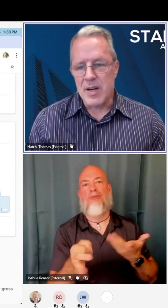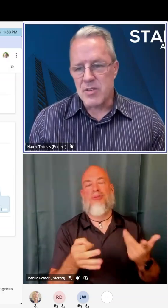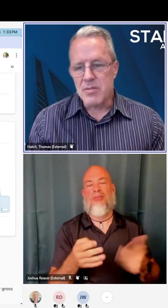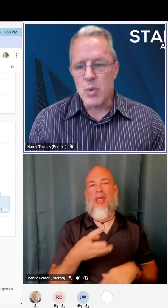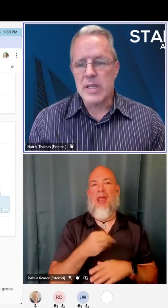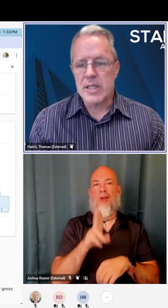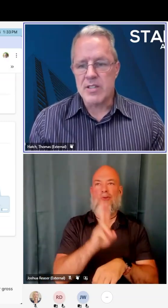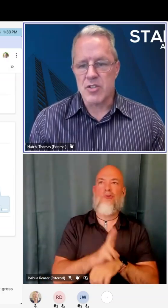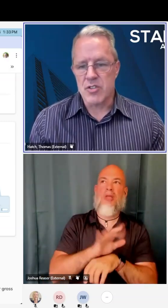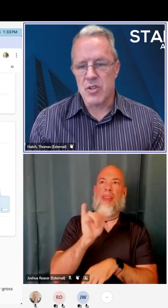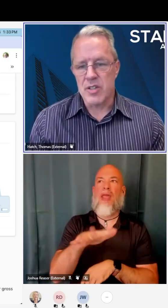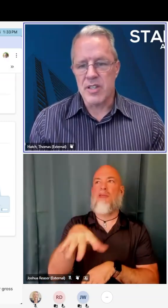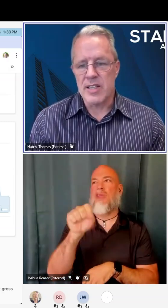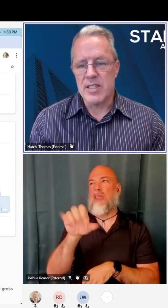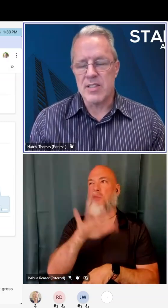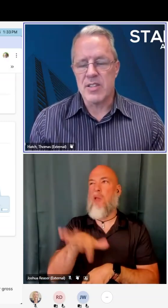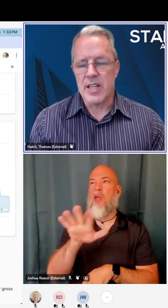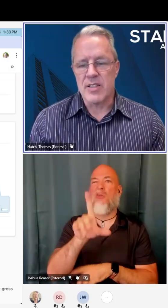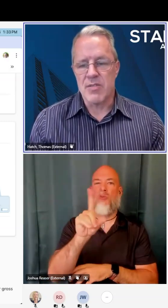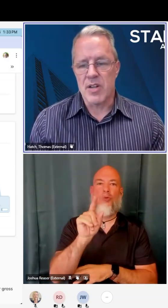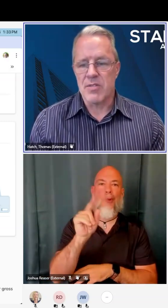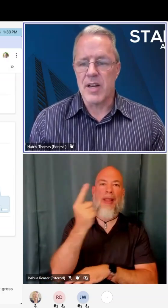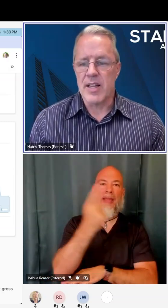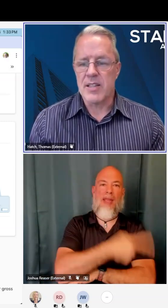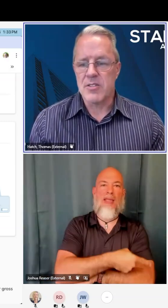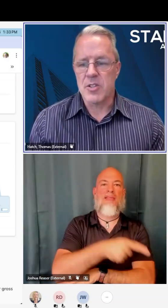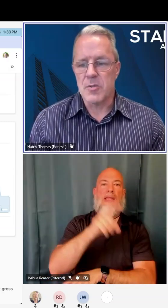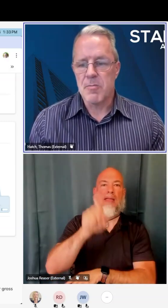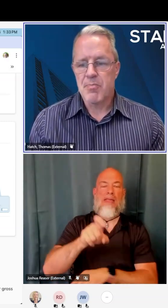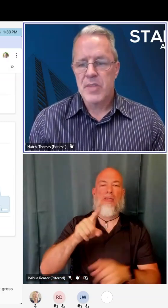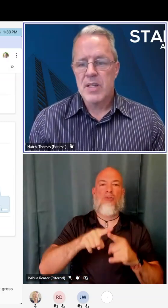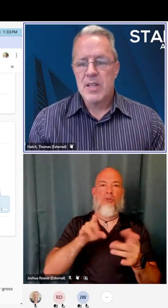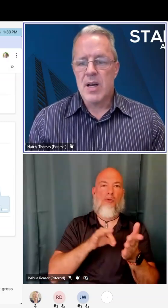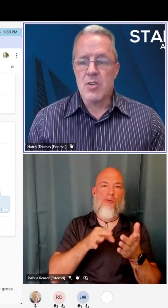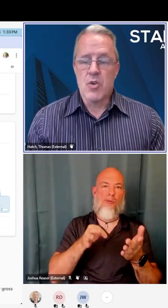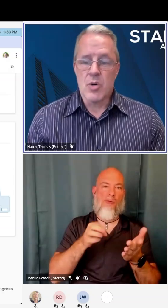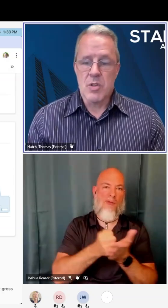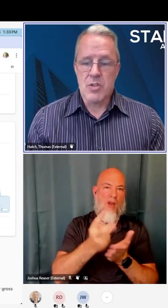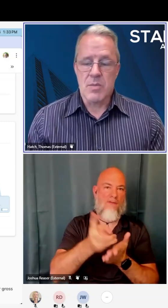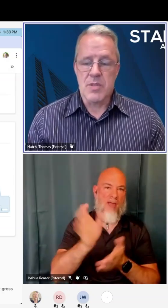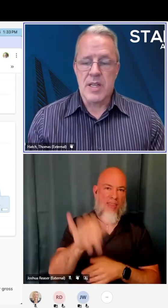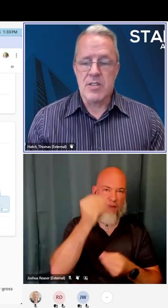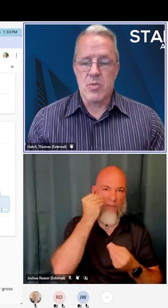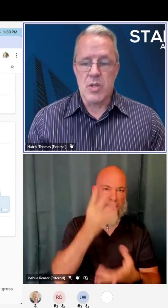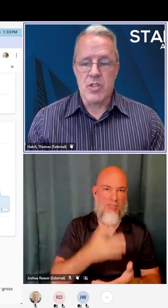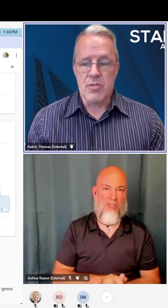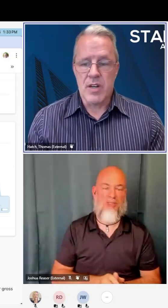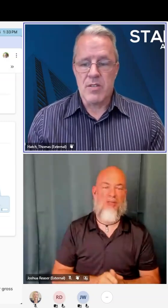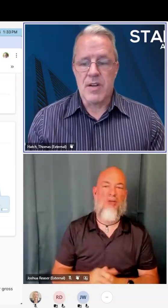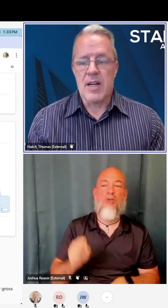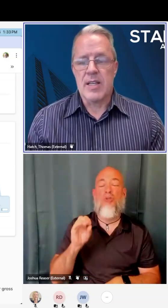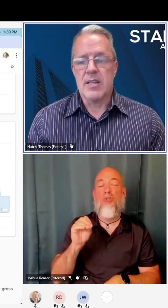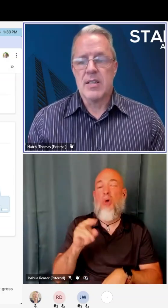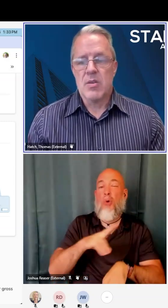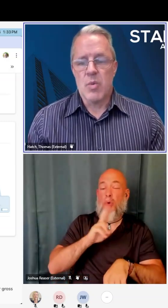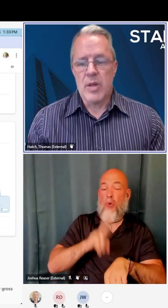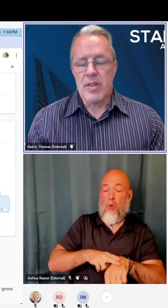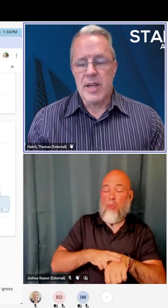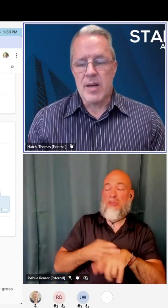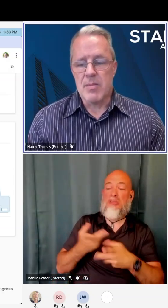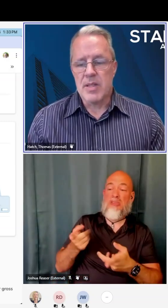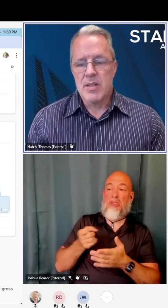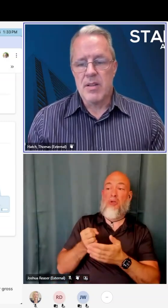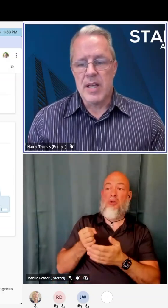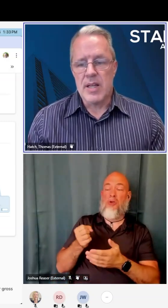that's about 20 days or so that they need to take to verify that. So under normal circumstances, once you're verified